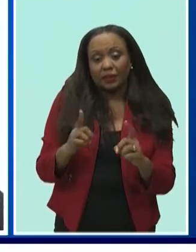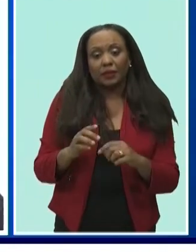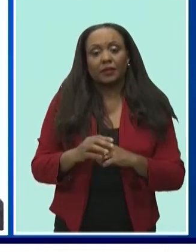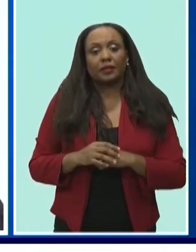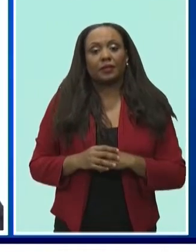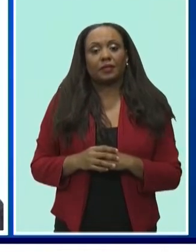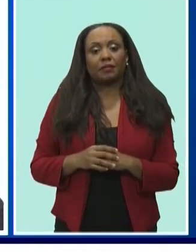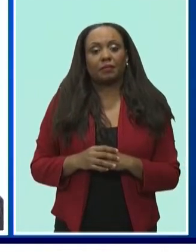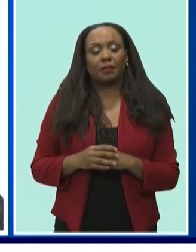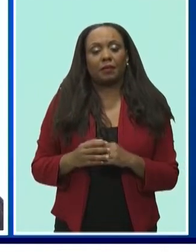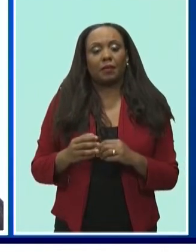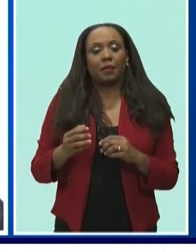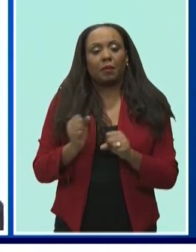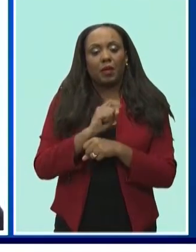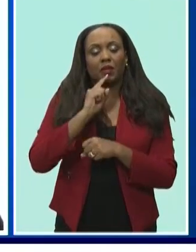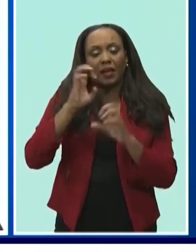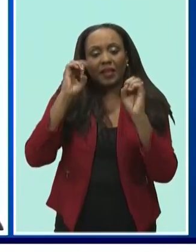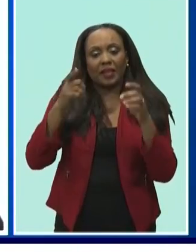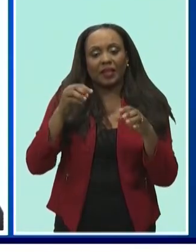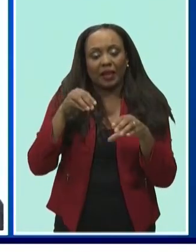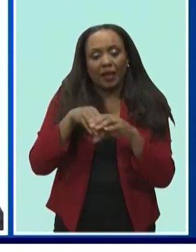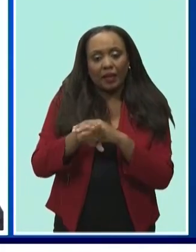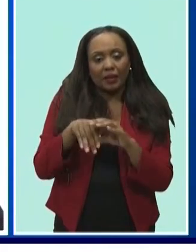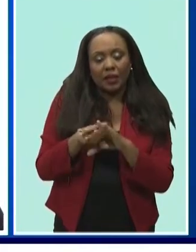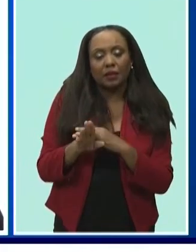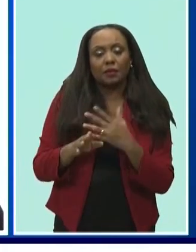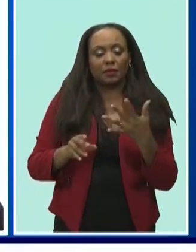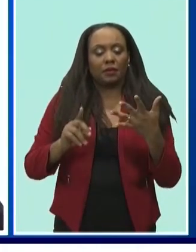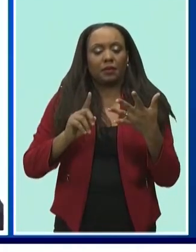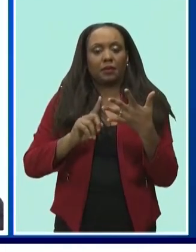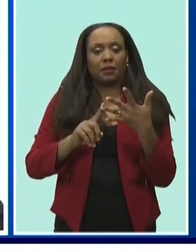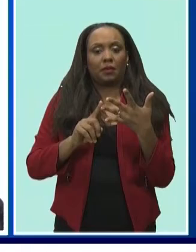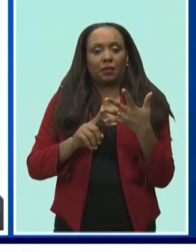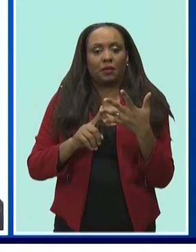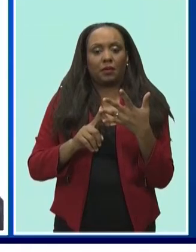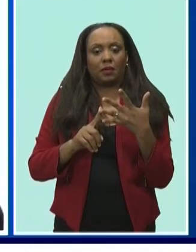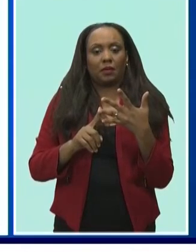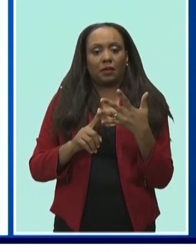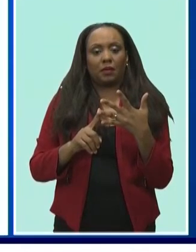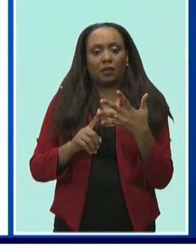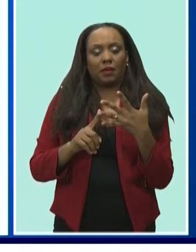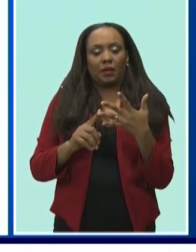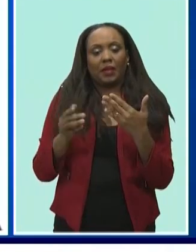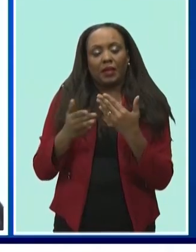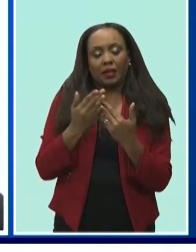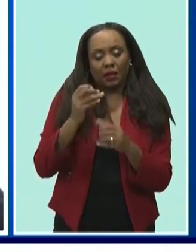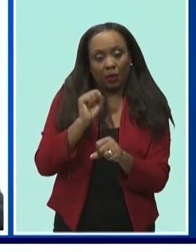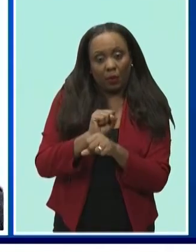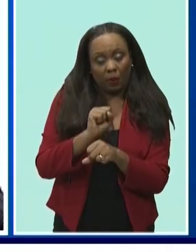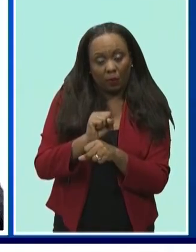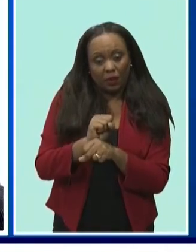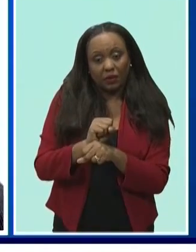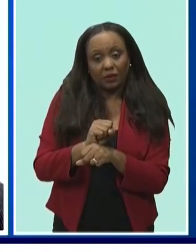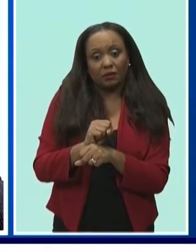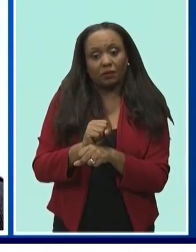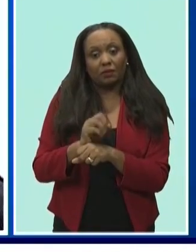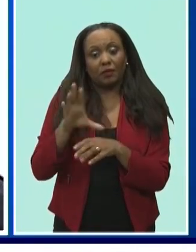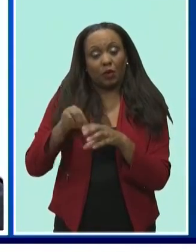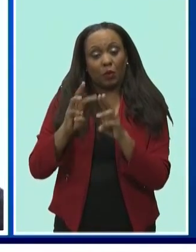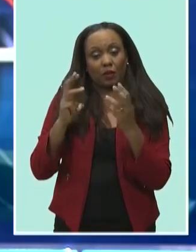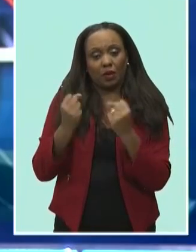education easily accessible via multimedia. And we also have our Easy Work component, which is interested in